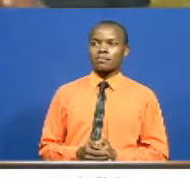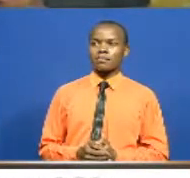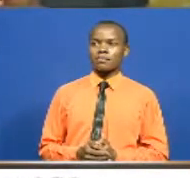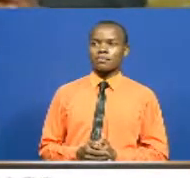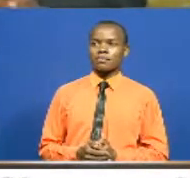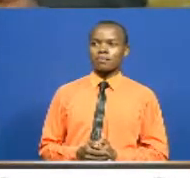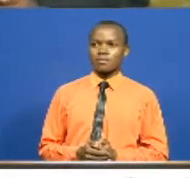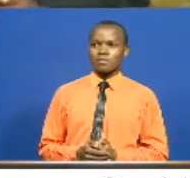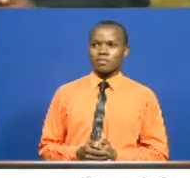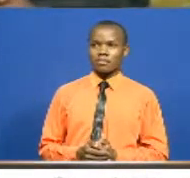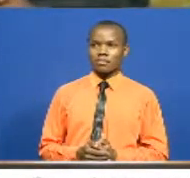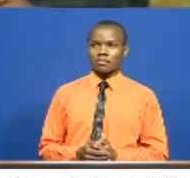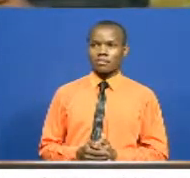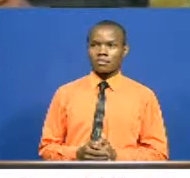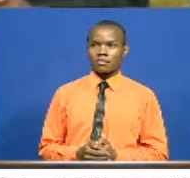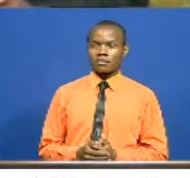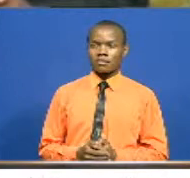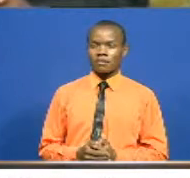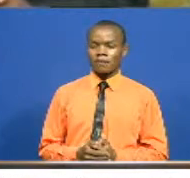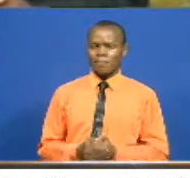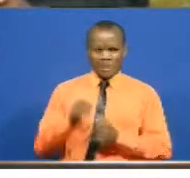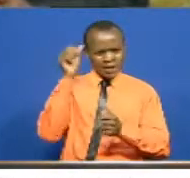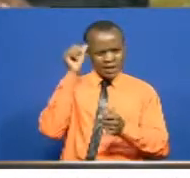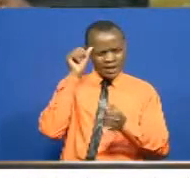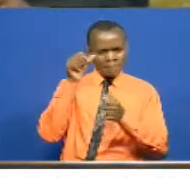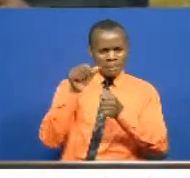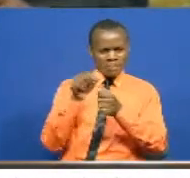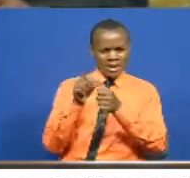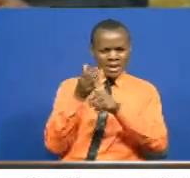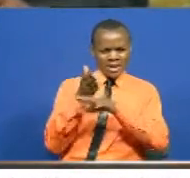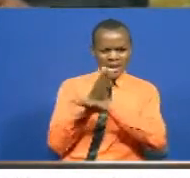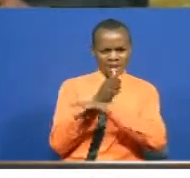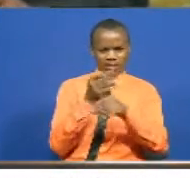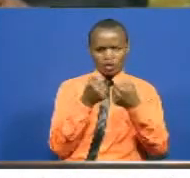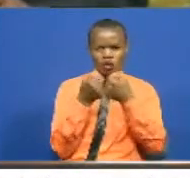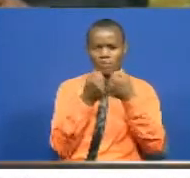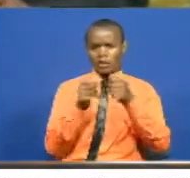Let's see something. If you remember, the last AfroBasket was taking place in